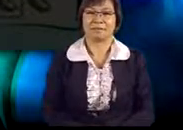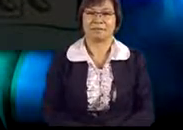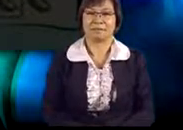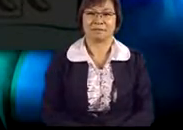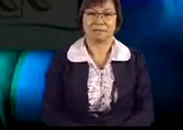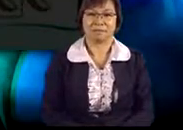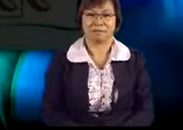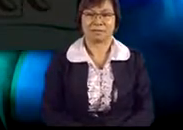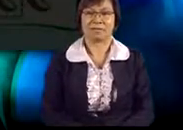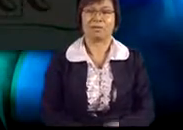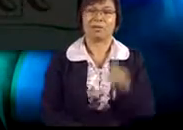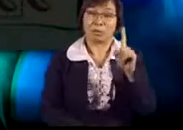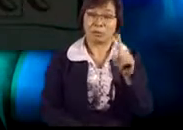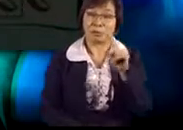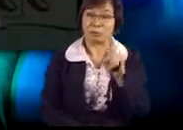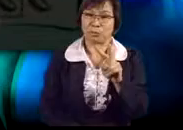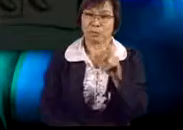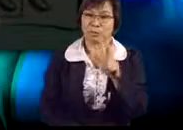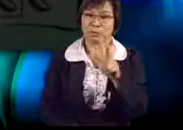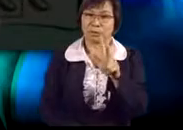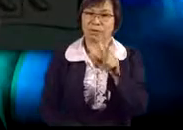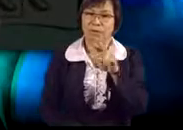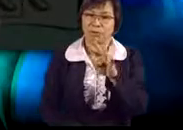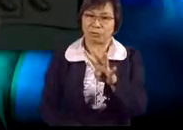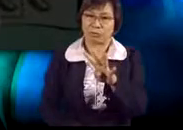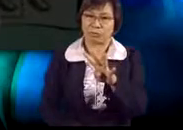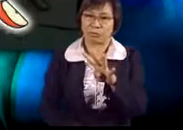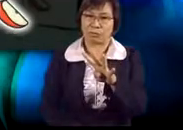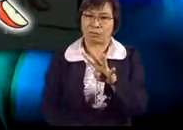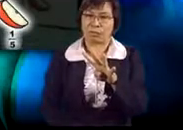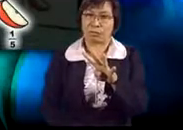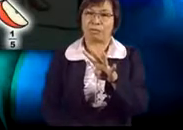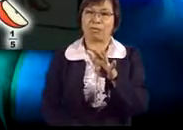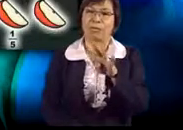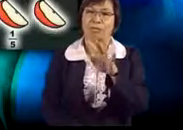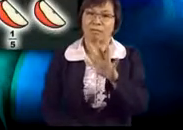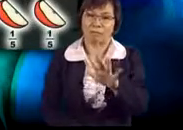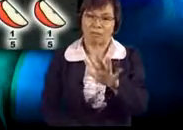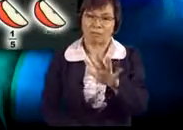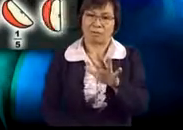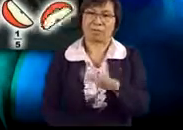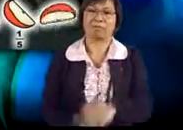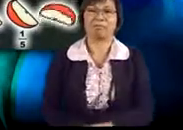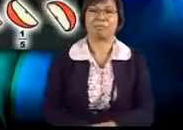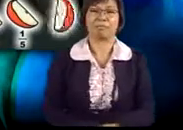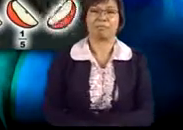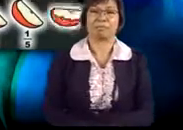1, 2, 3, and 4 out of